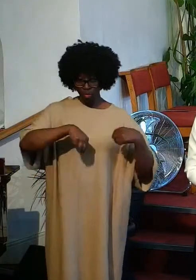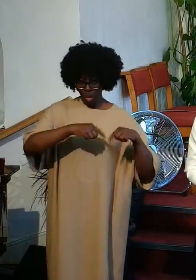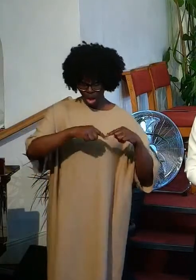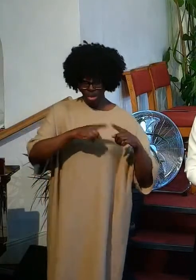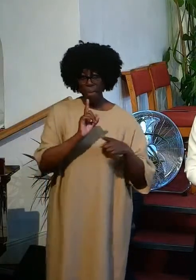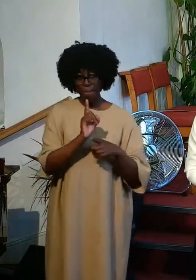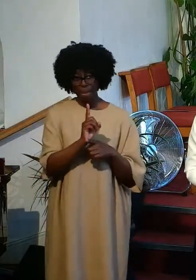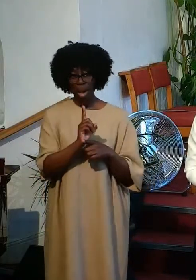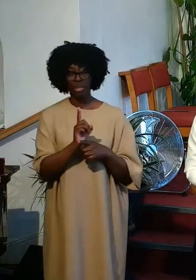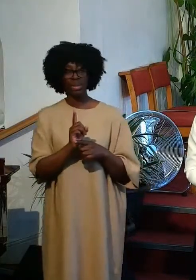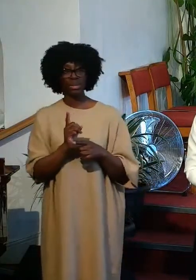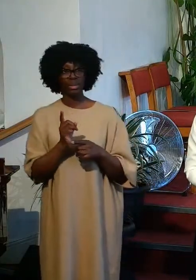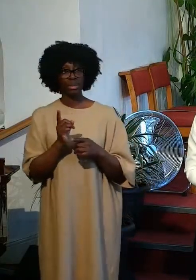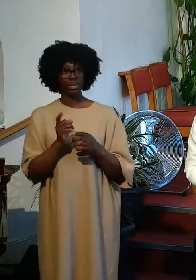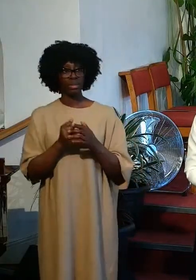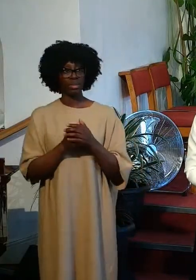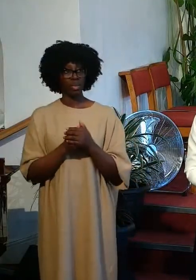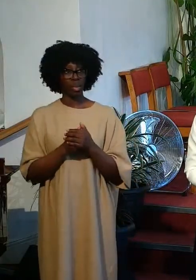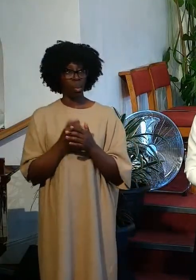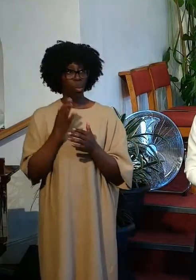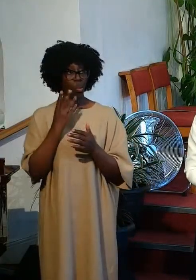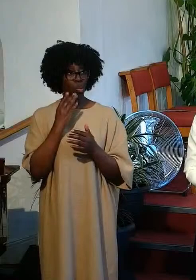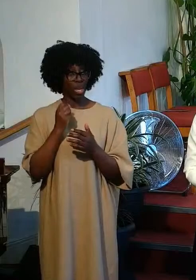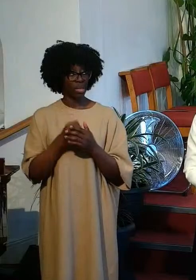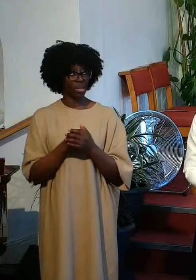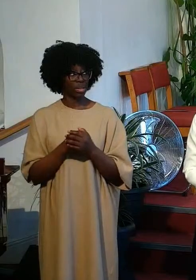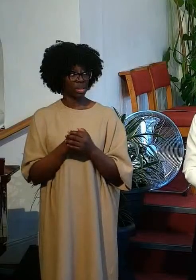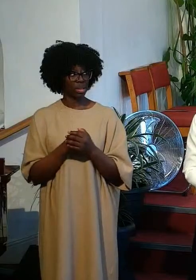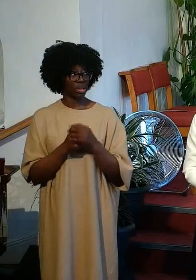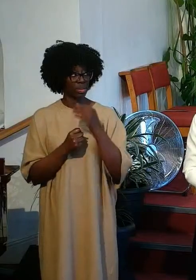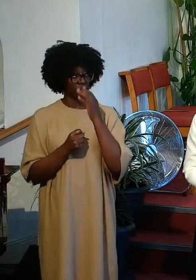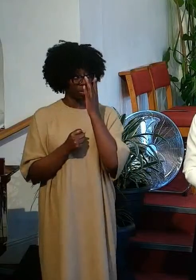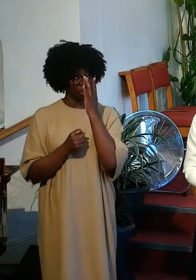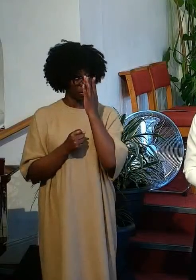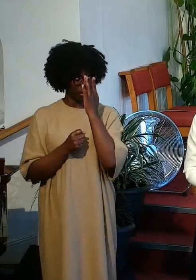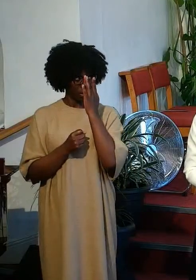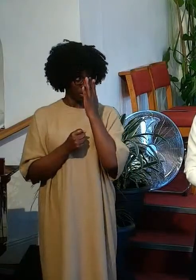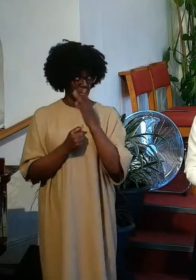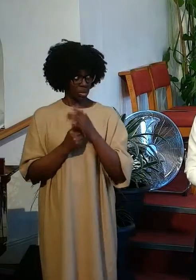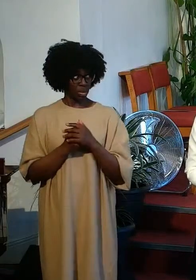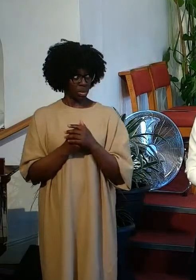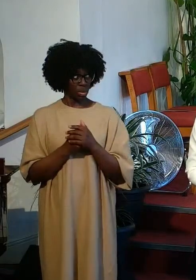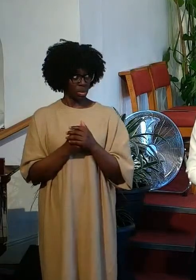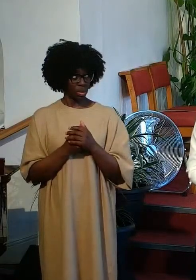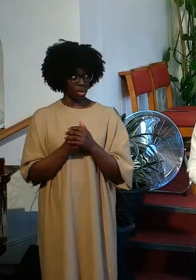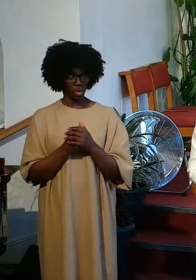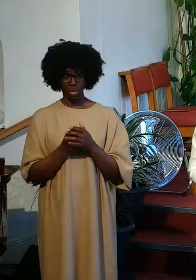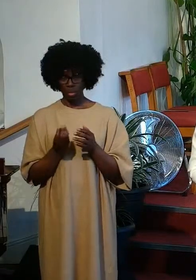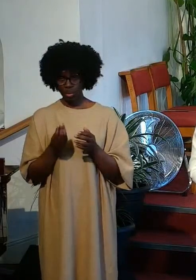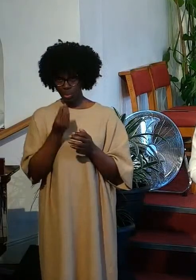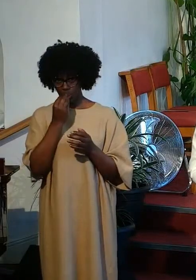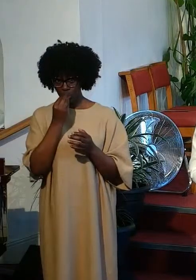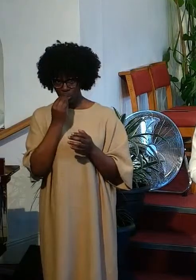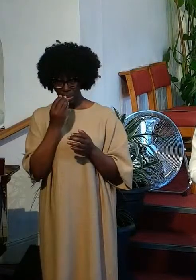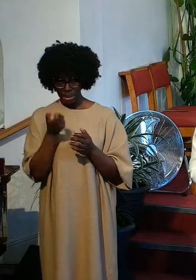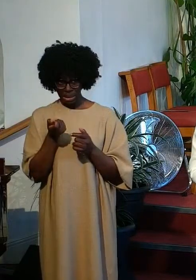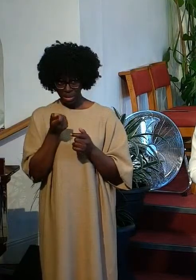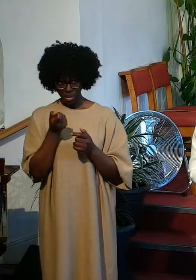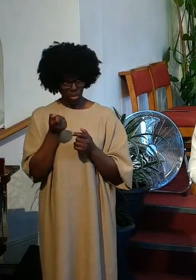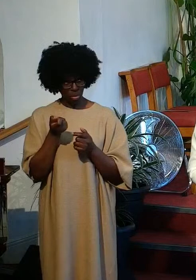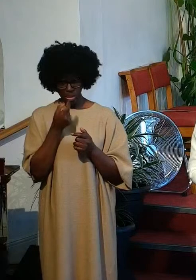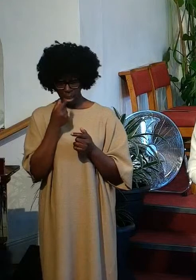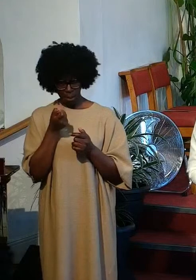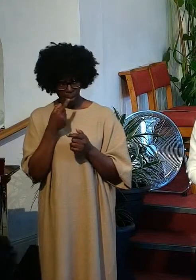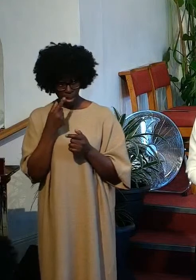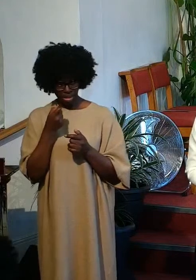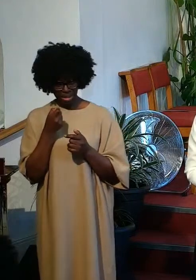forms, the liver now has to break down that substance to excrete it. Now, you will find that there are